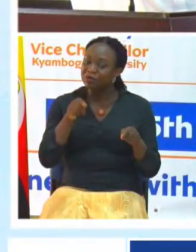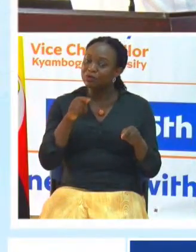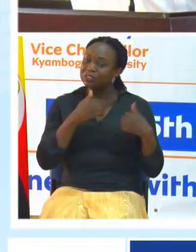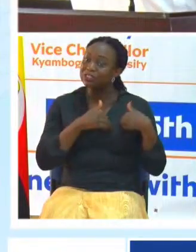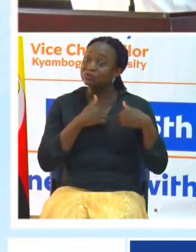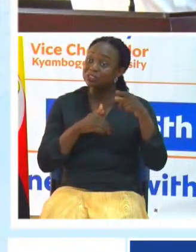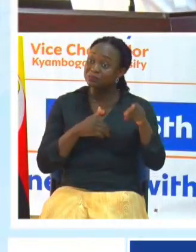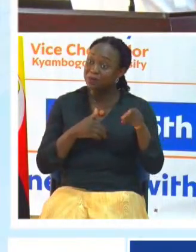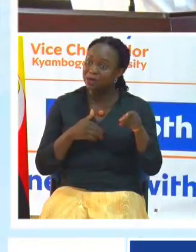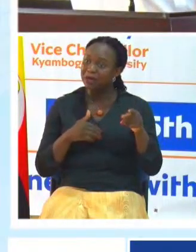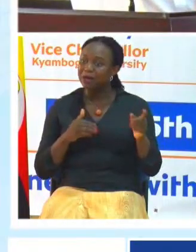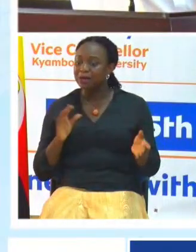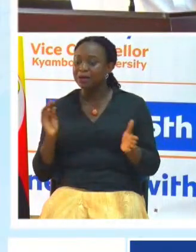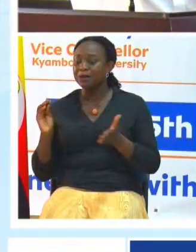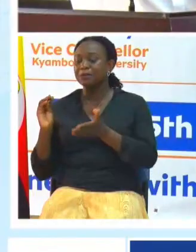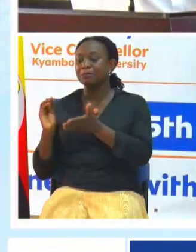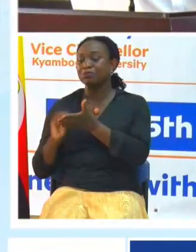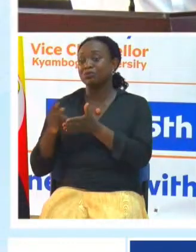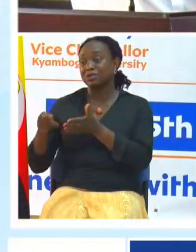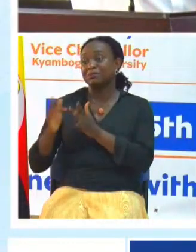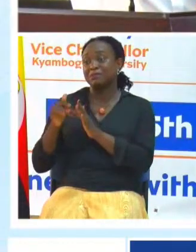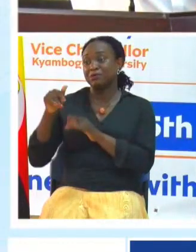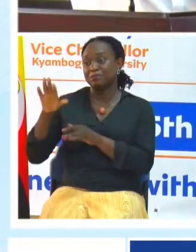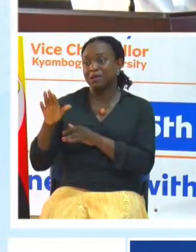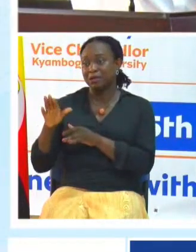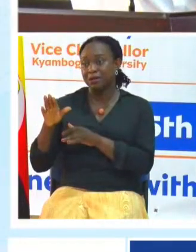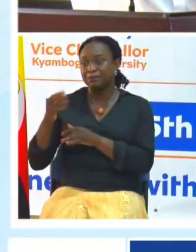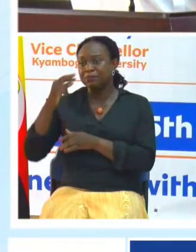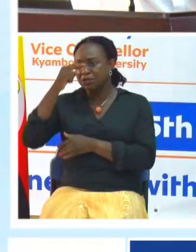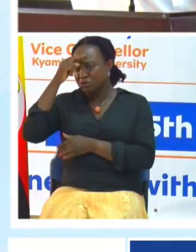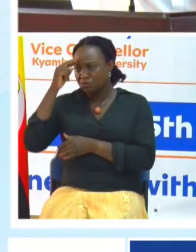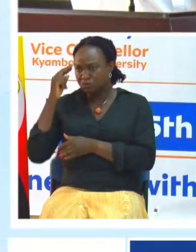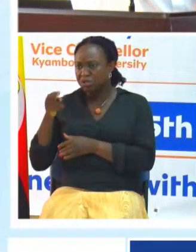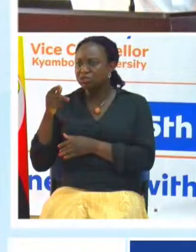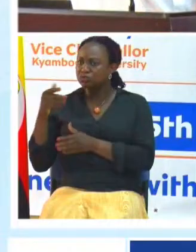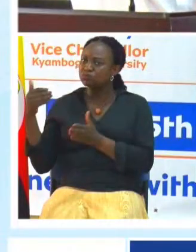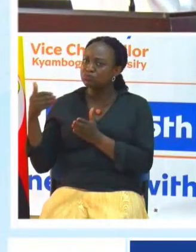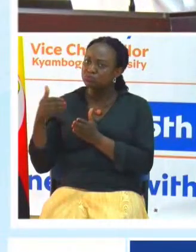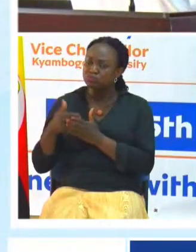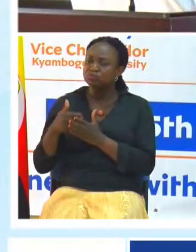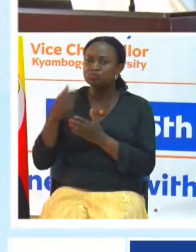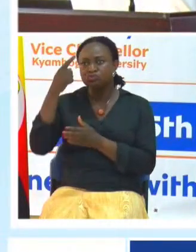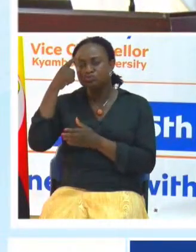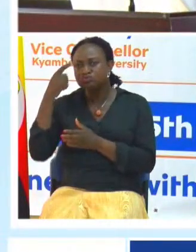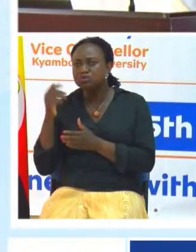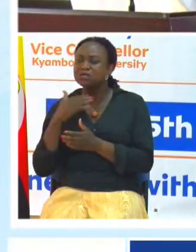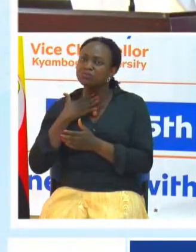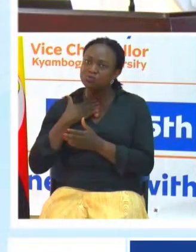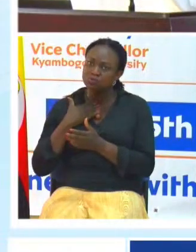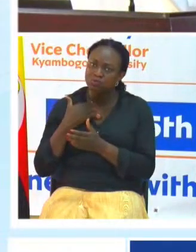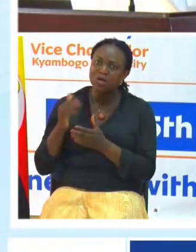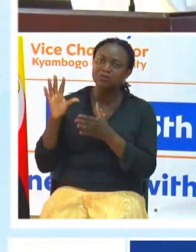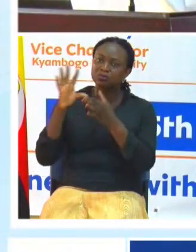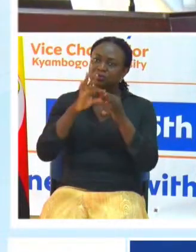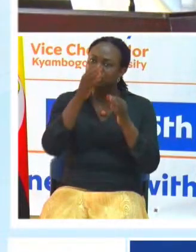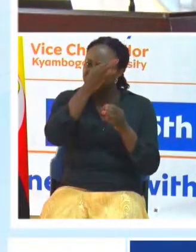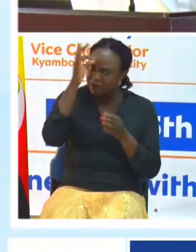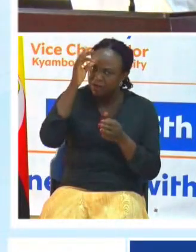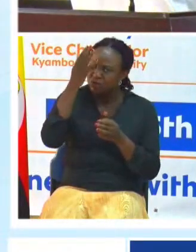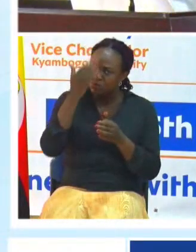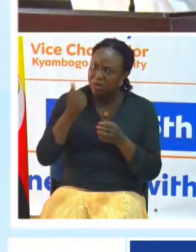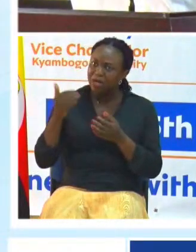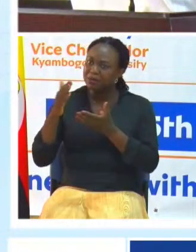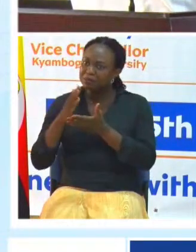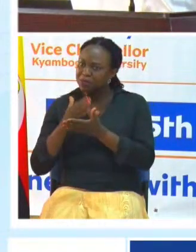things in your email as a reason as to why for a long time you have had a dream and a wish to join his faculty, because of